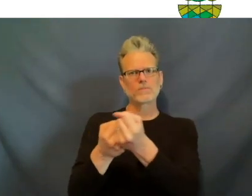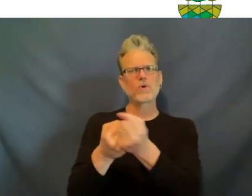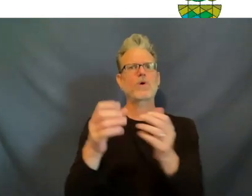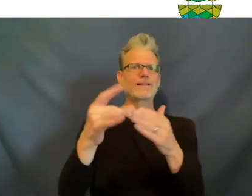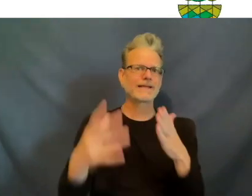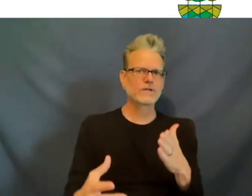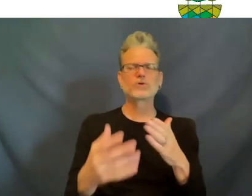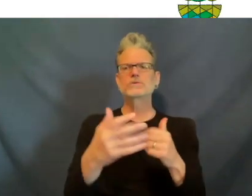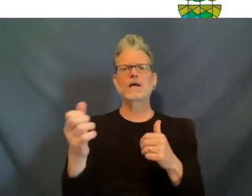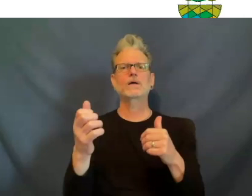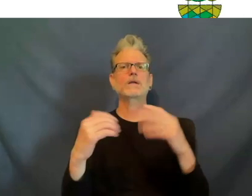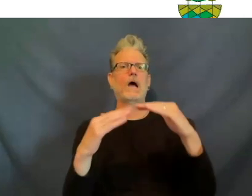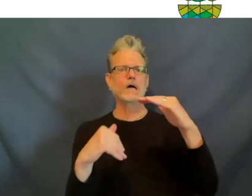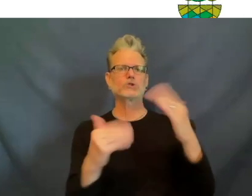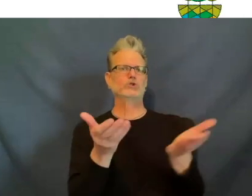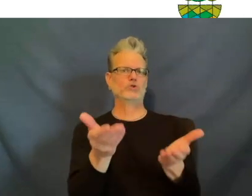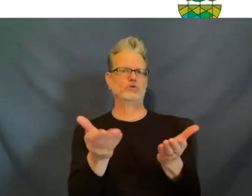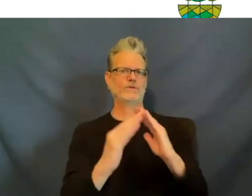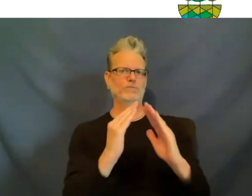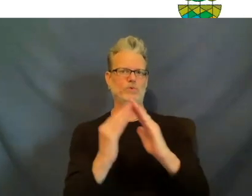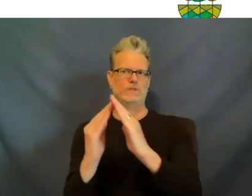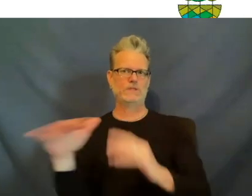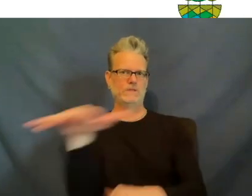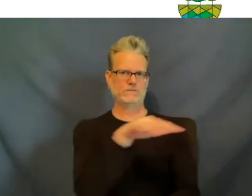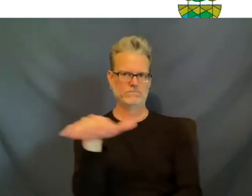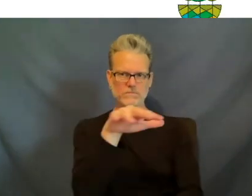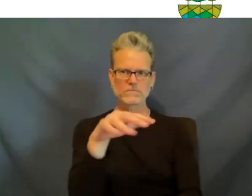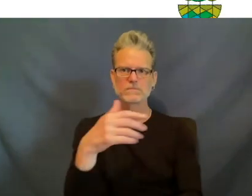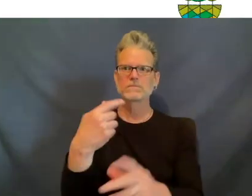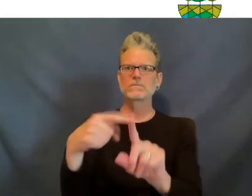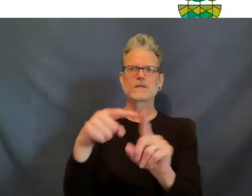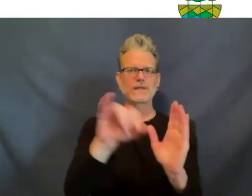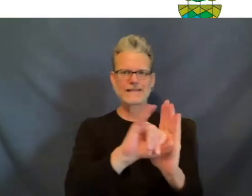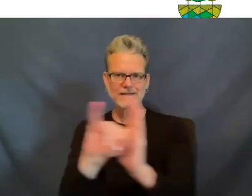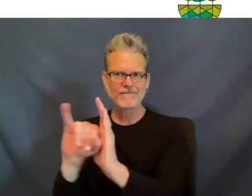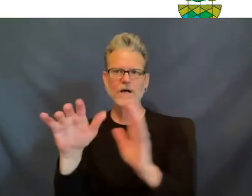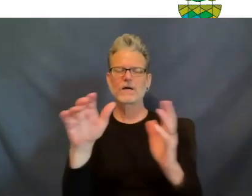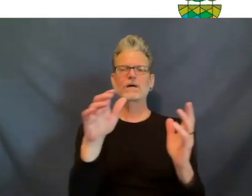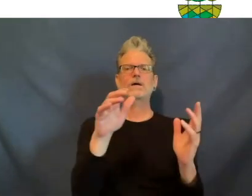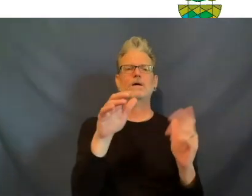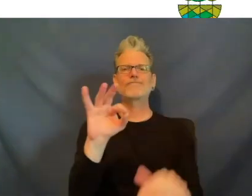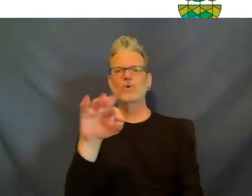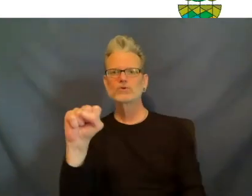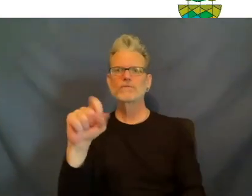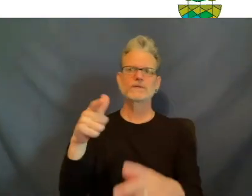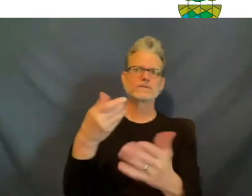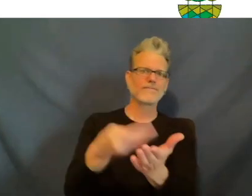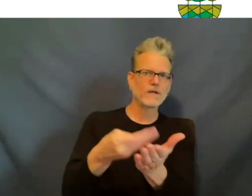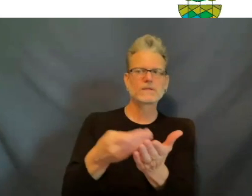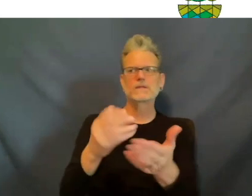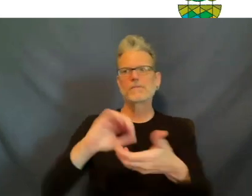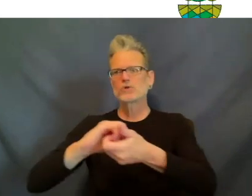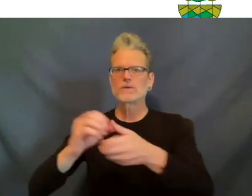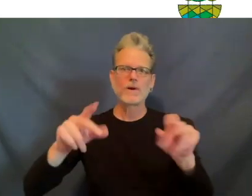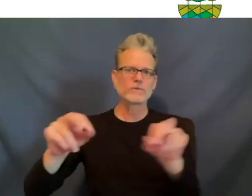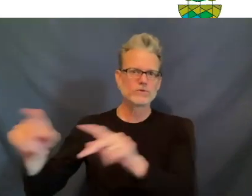historically underserved communities and better identifying and accessing Forest Service funding and partnership opportunities,